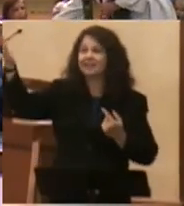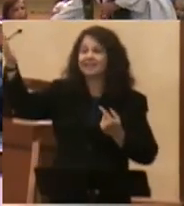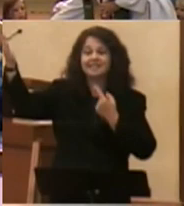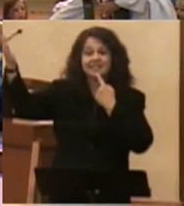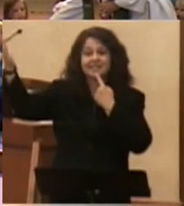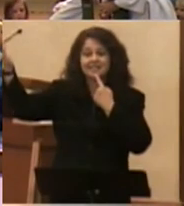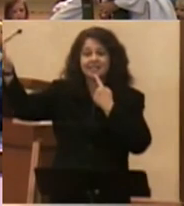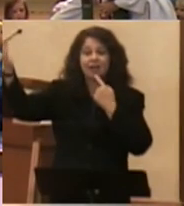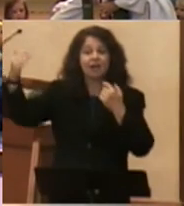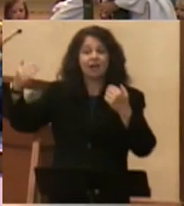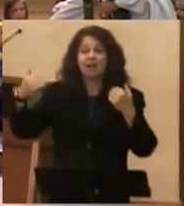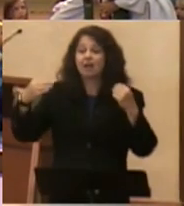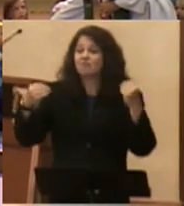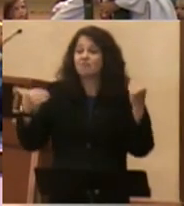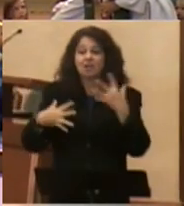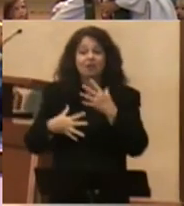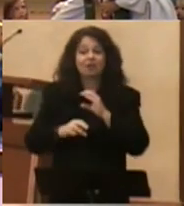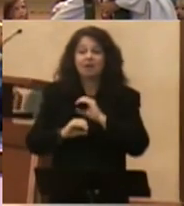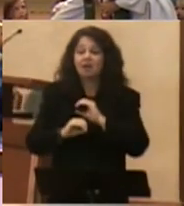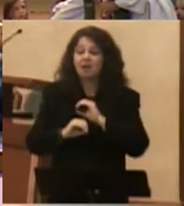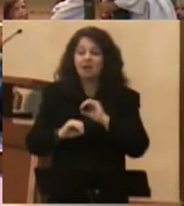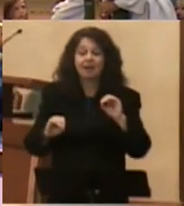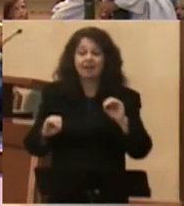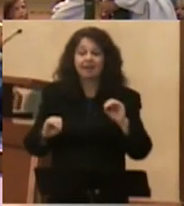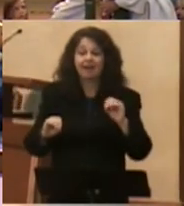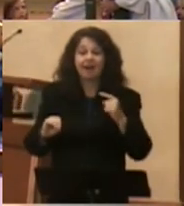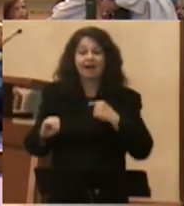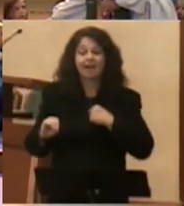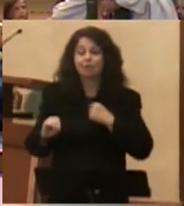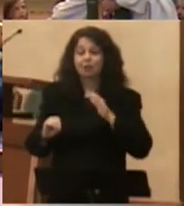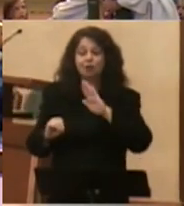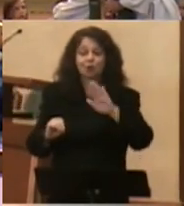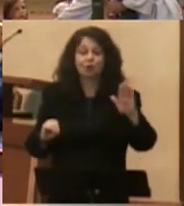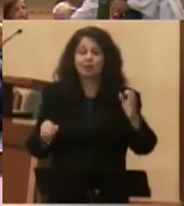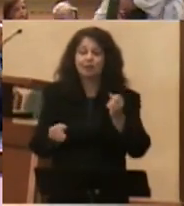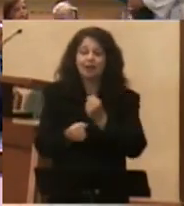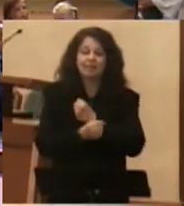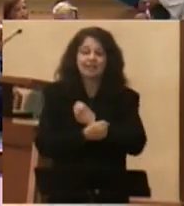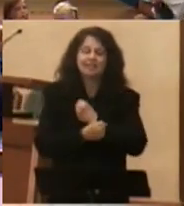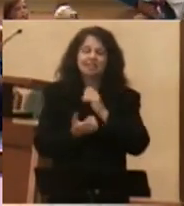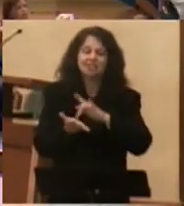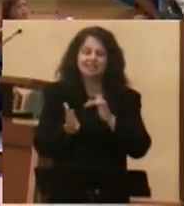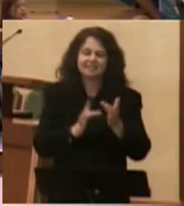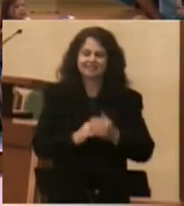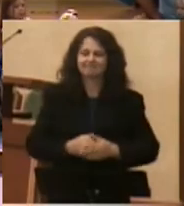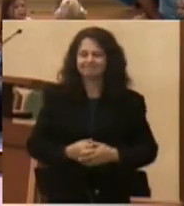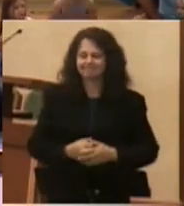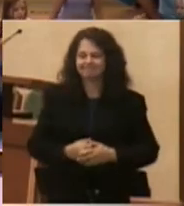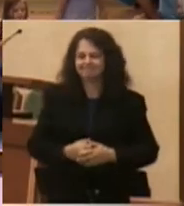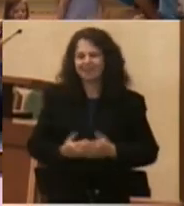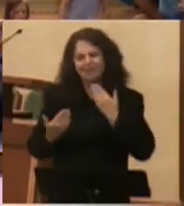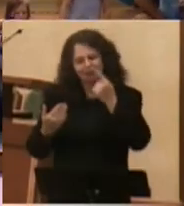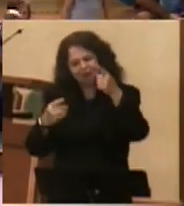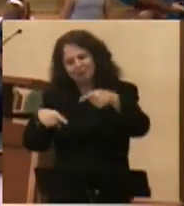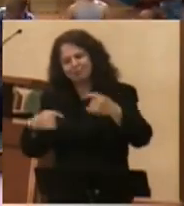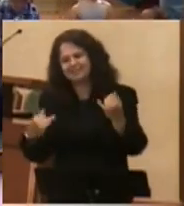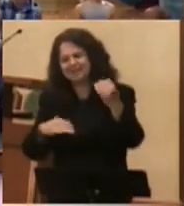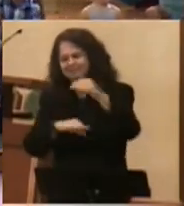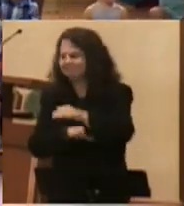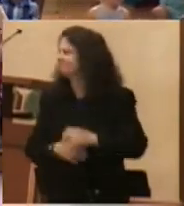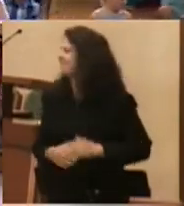fear. I am your loving Jesus." Thanks for coming and worshiping Jesus today.